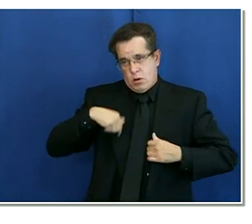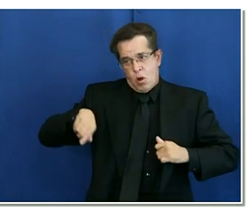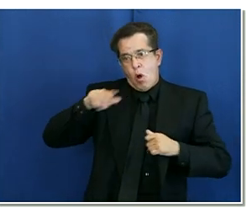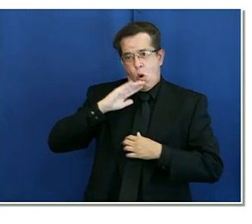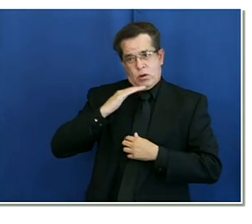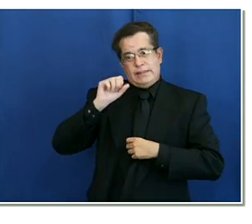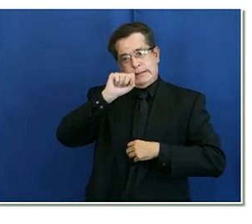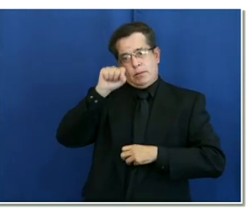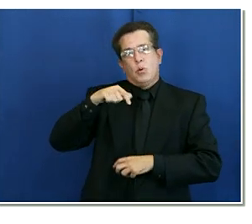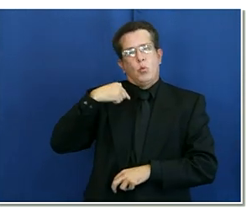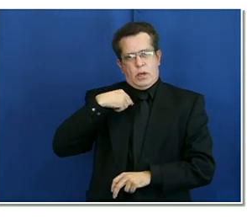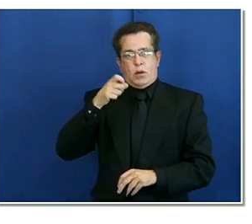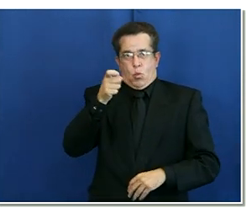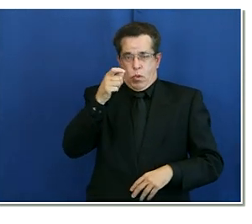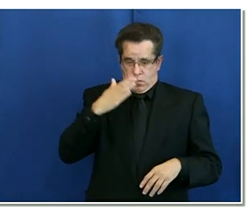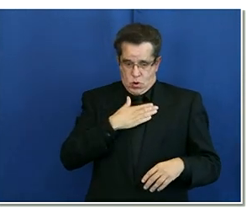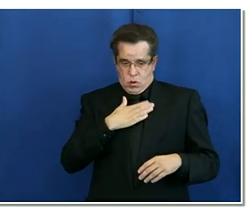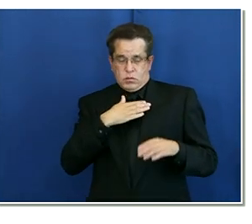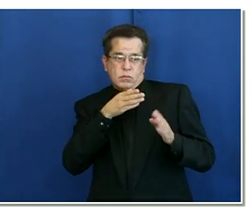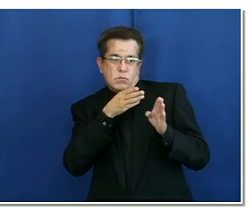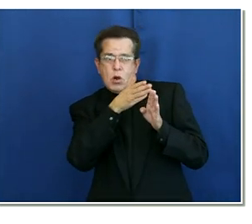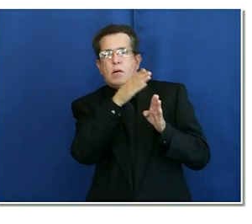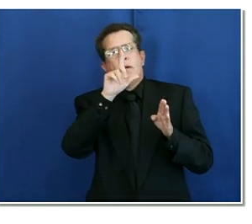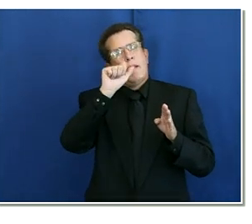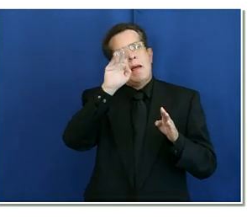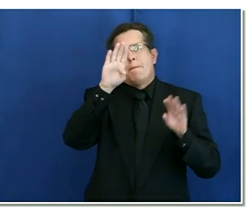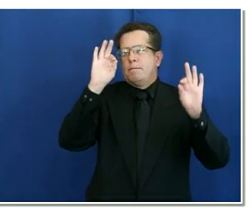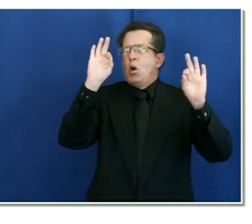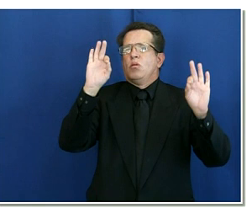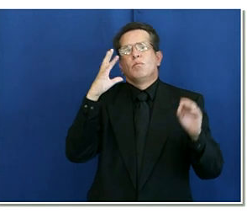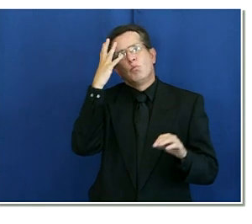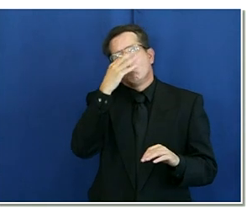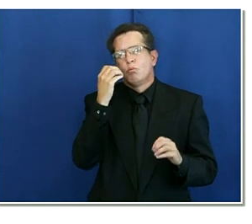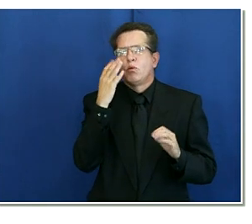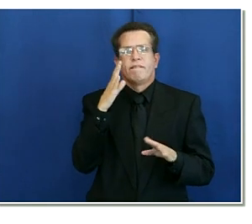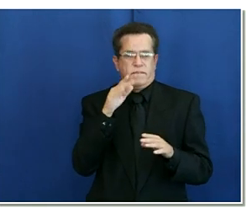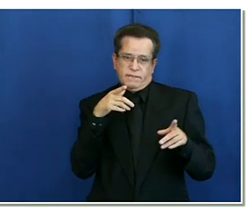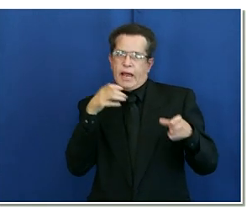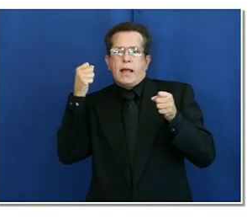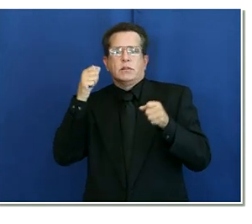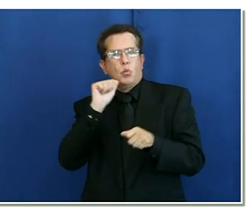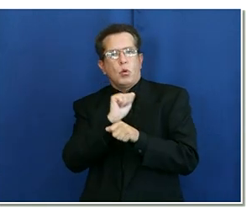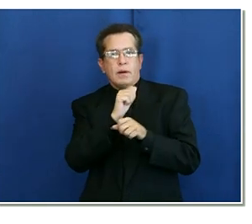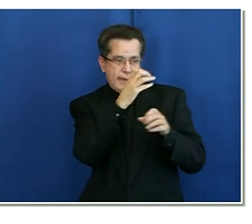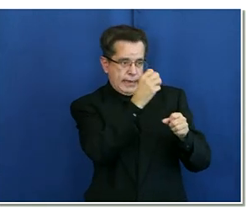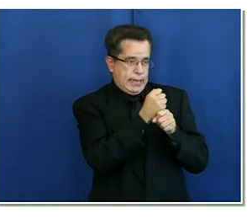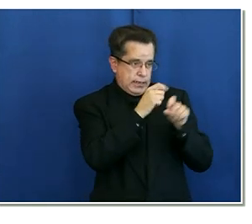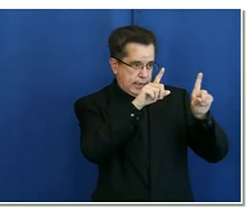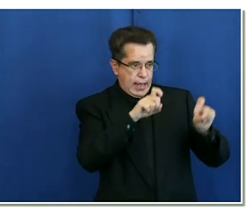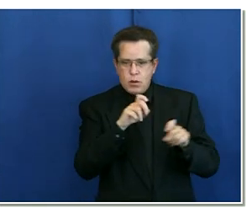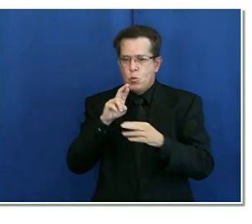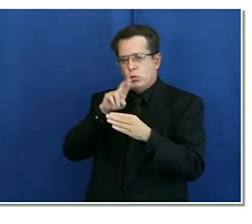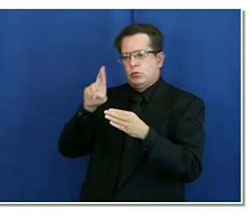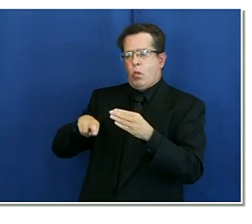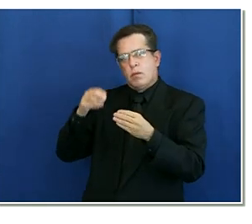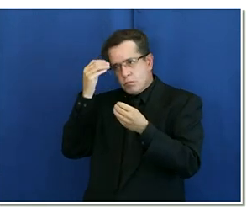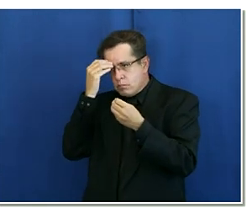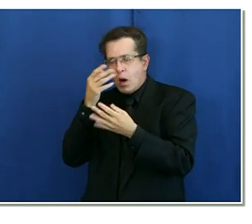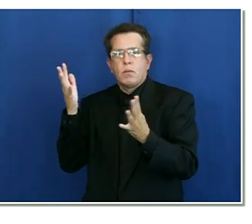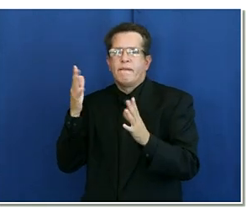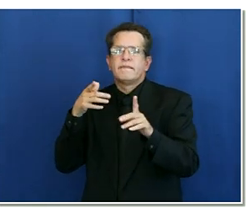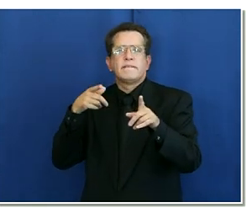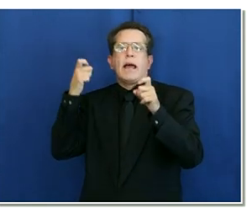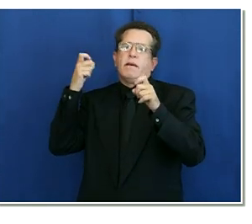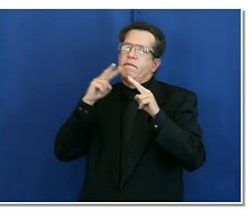system controls are doing a remarkable job in turning around those tests rapidly to get those results and initiate the close contact and case